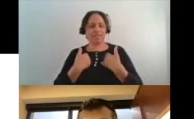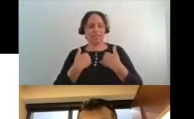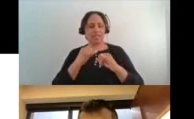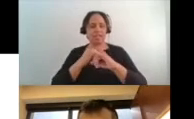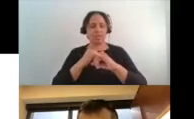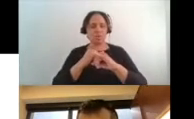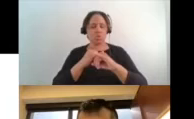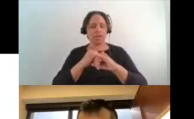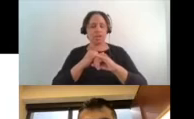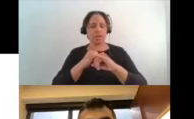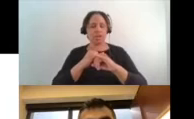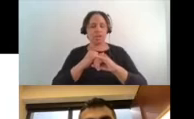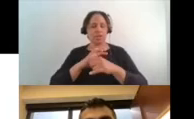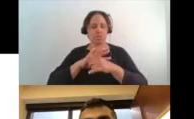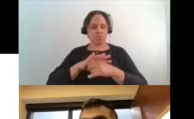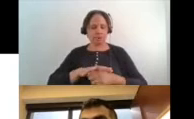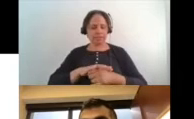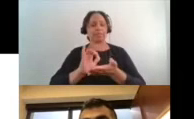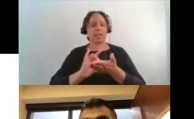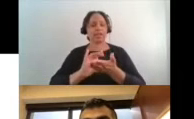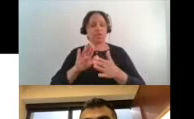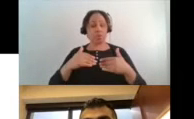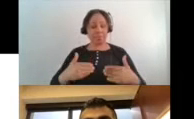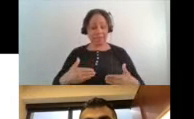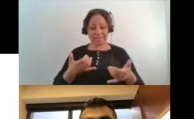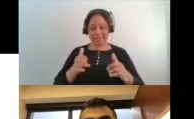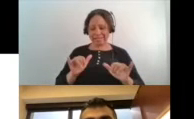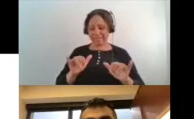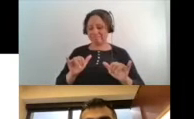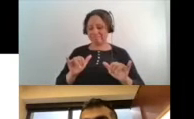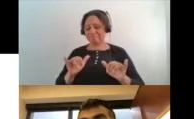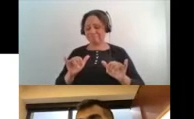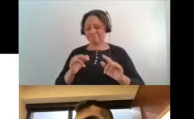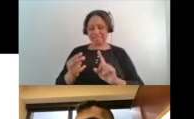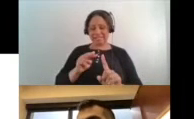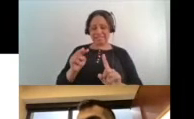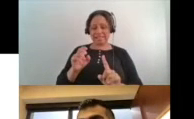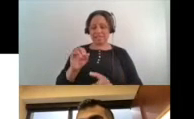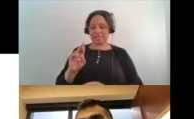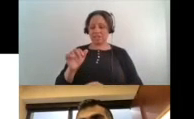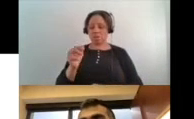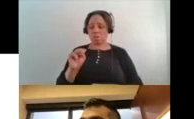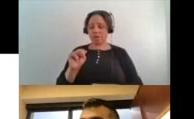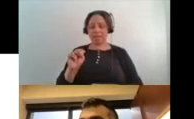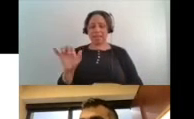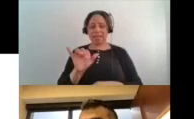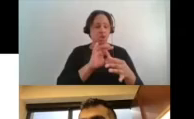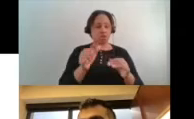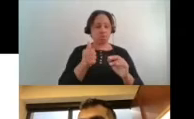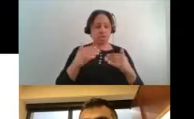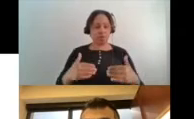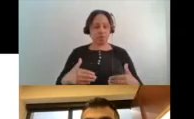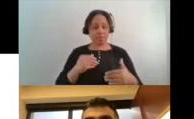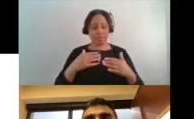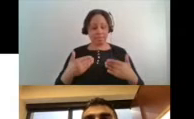because your body still sees the organ as someone else's, and it's doing its job. It's trying to protect you, like it treats it